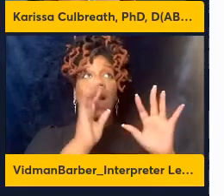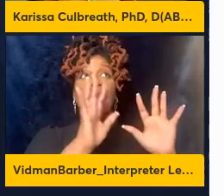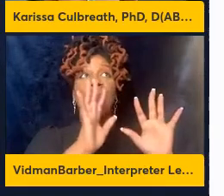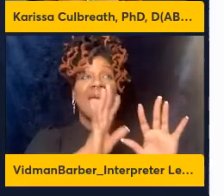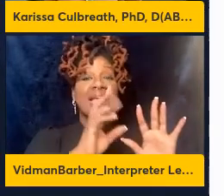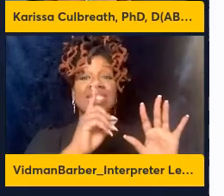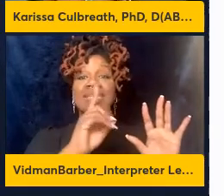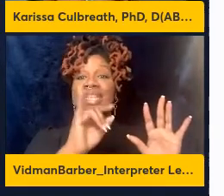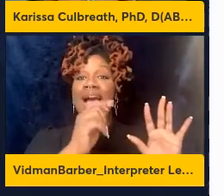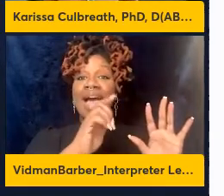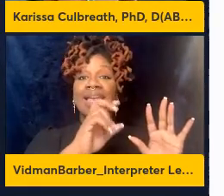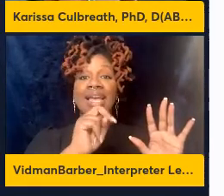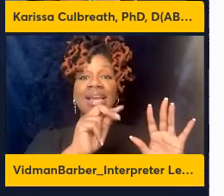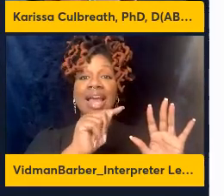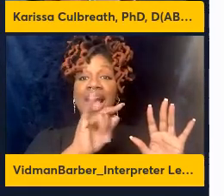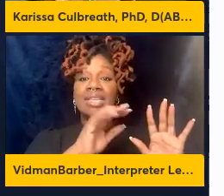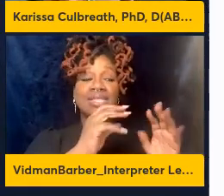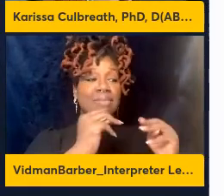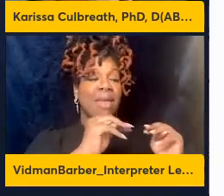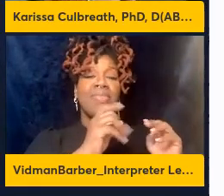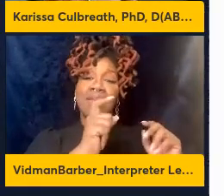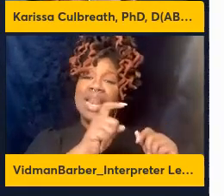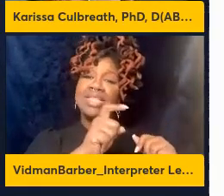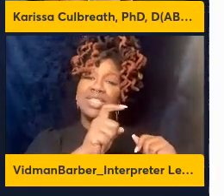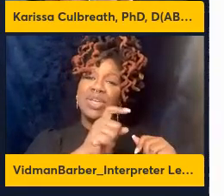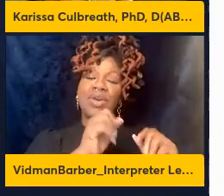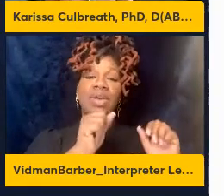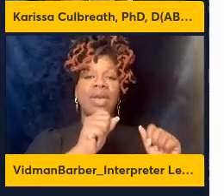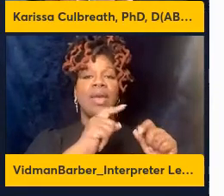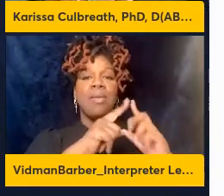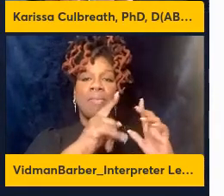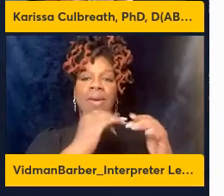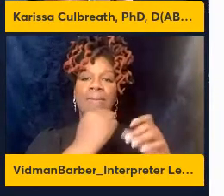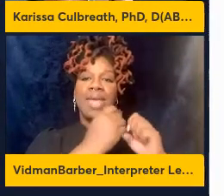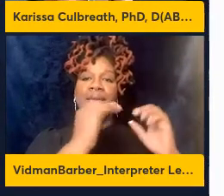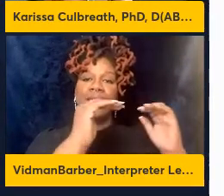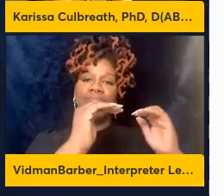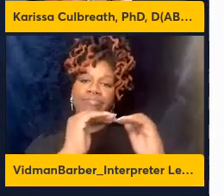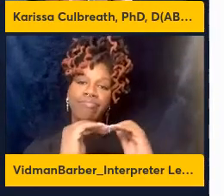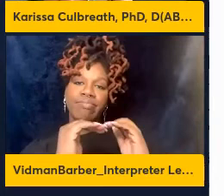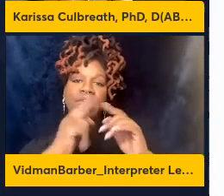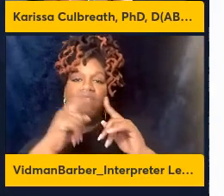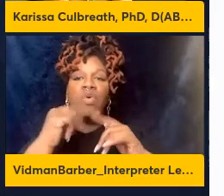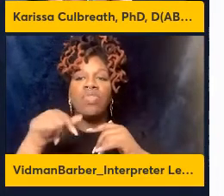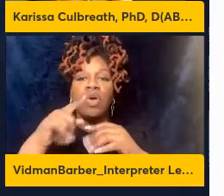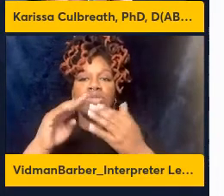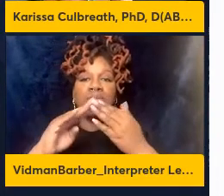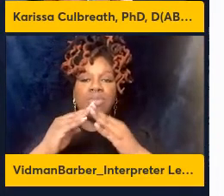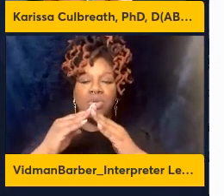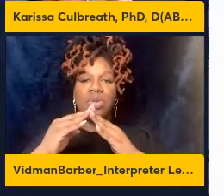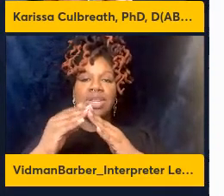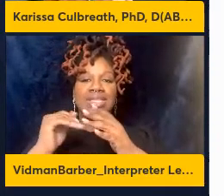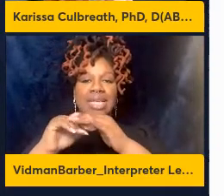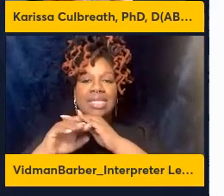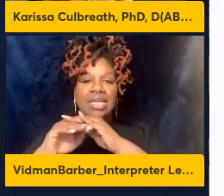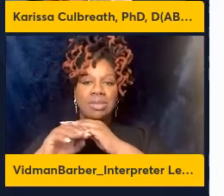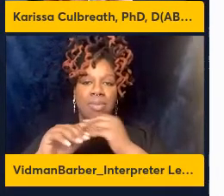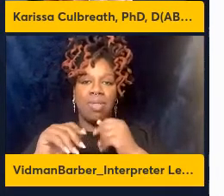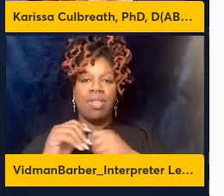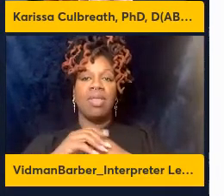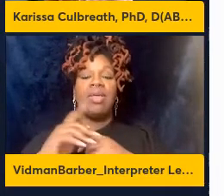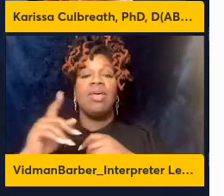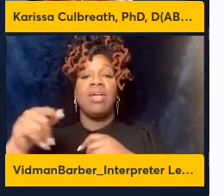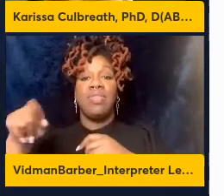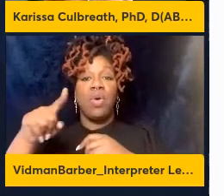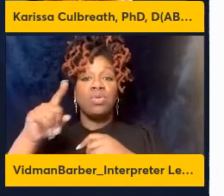methods, which are necessary, but bringing them to the communities and to the regions and the neighborhoods that need